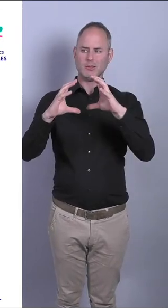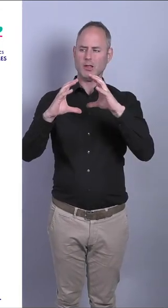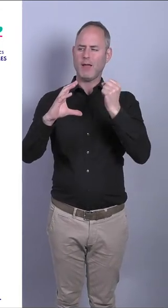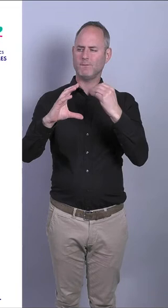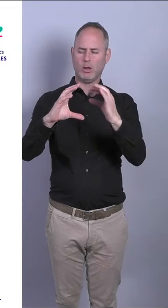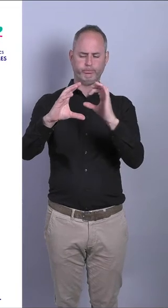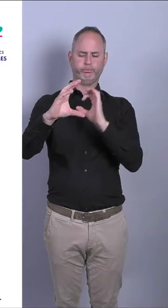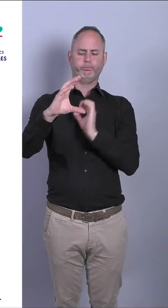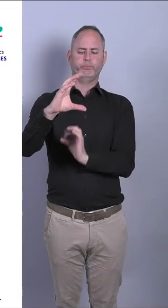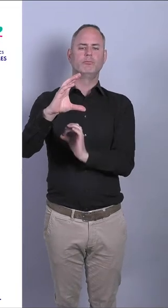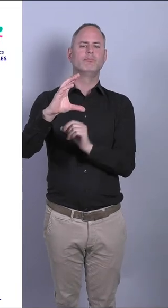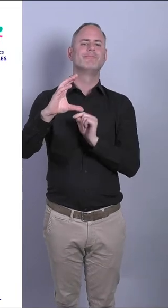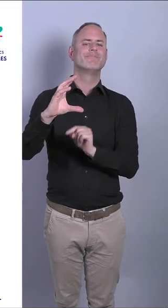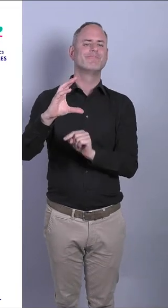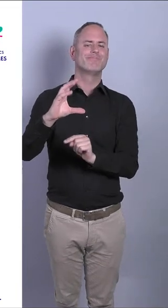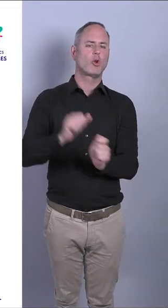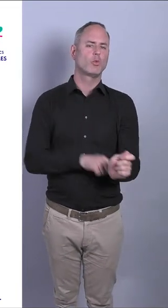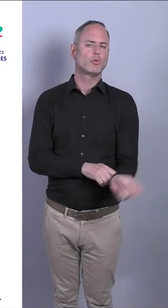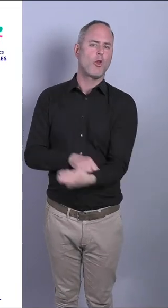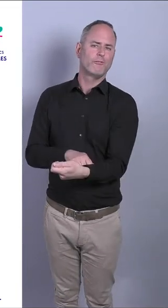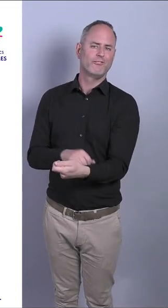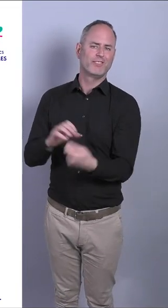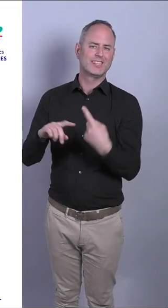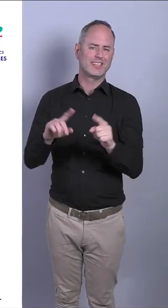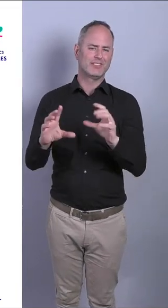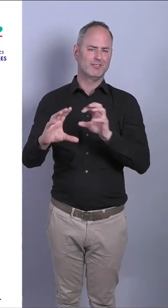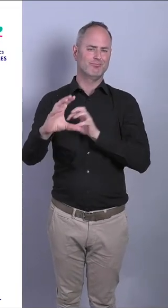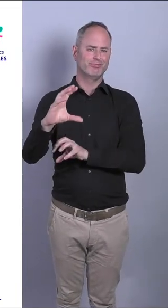competitions are held in the Olympia Park and the Messe.